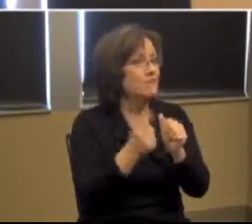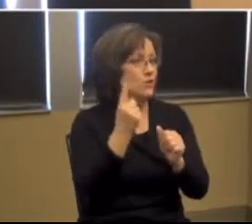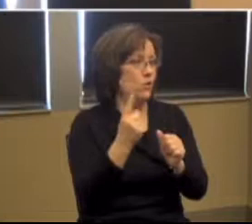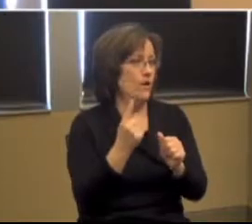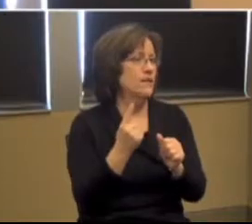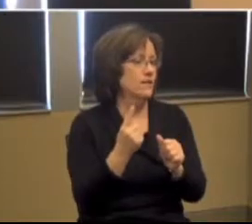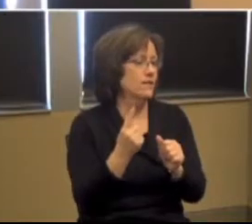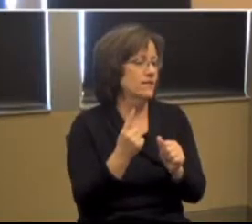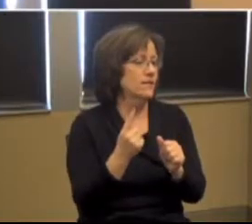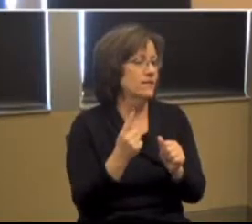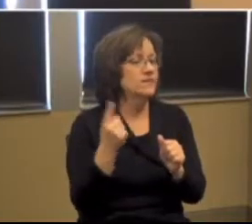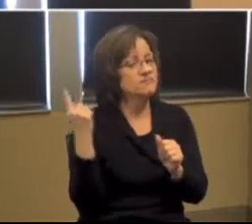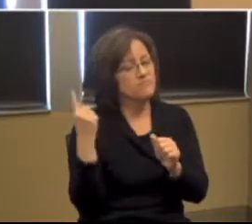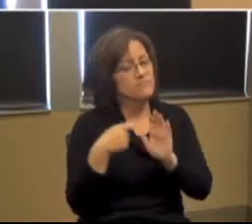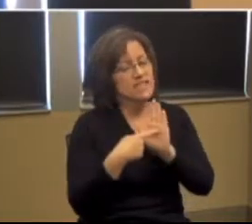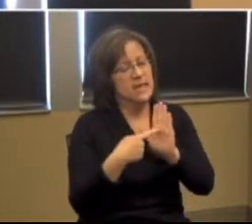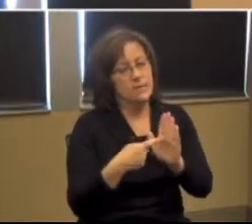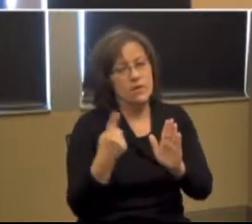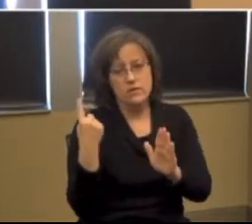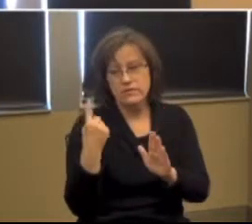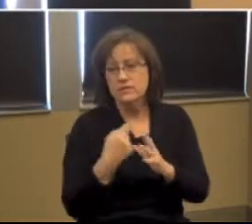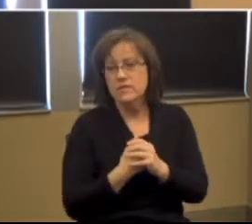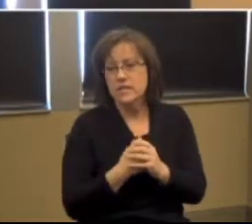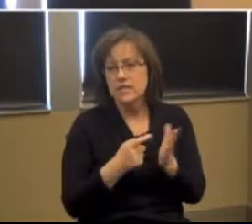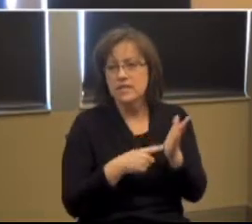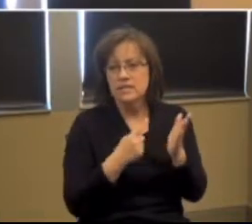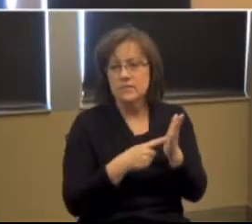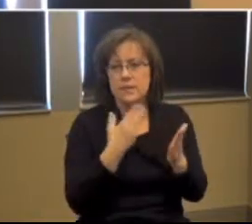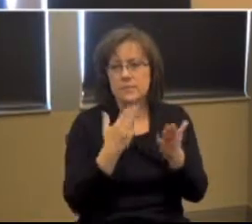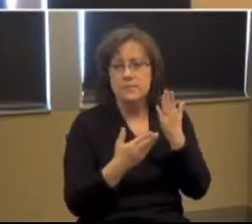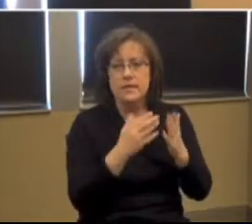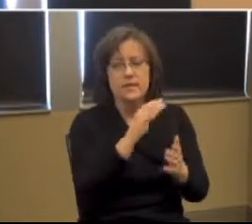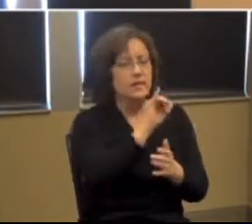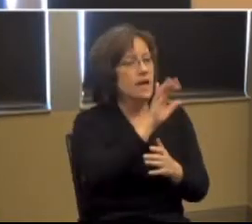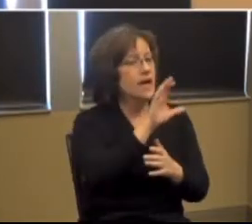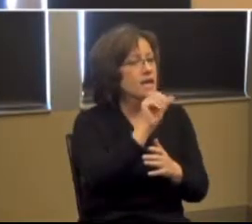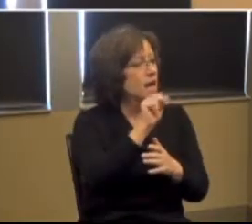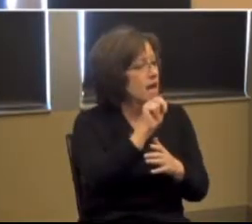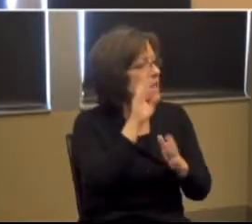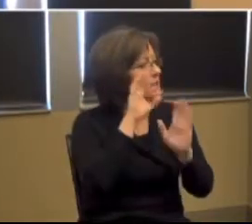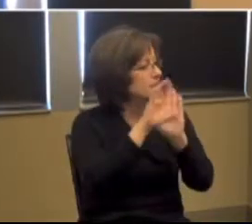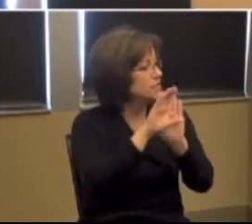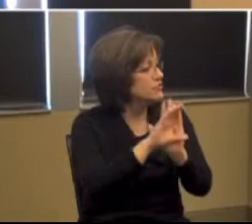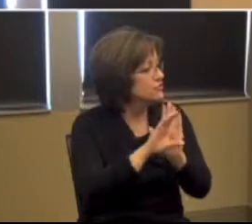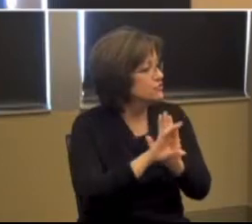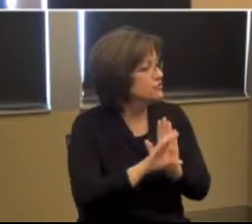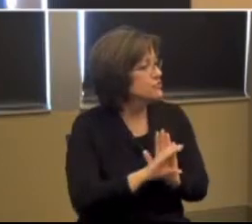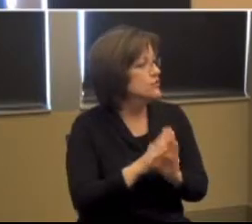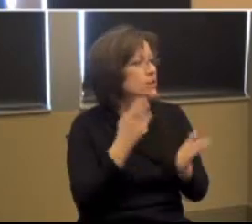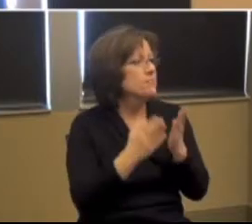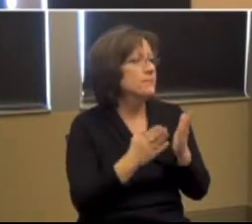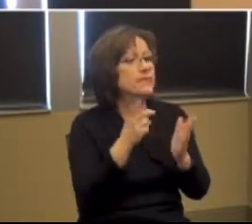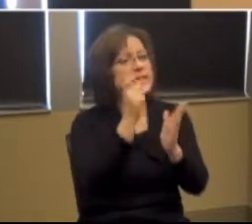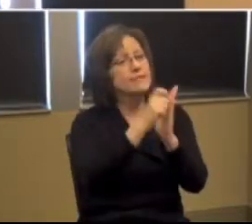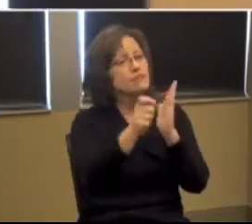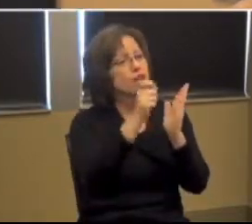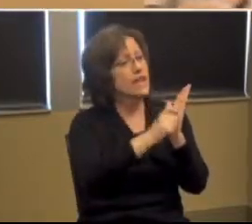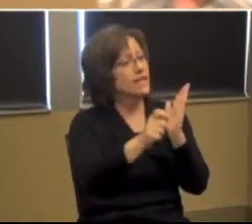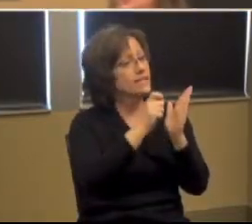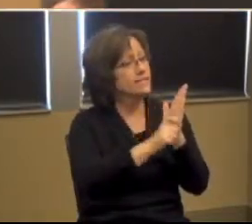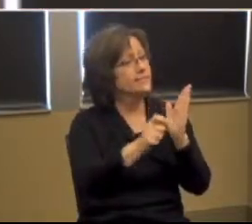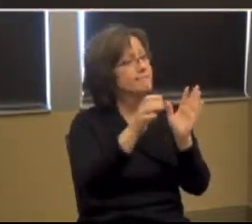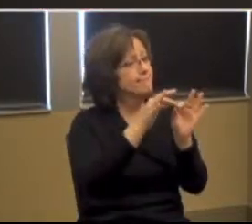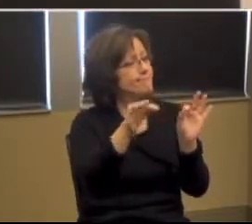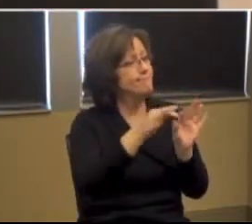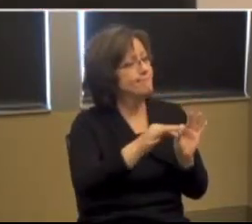these are just some examples of what that might look like. Sometimes they might be the icons or pictures. Sometimes it's just a written schedule based on the needs